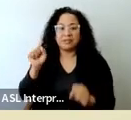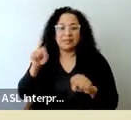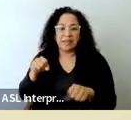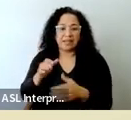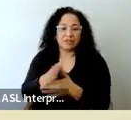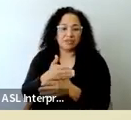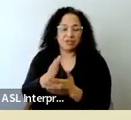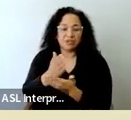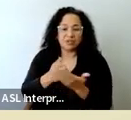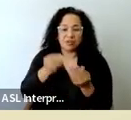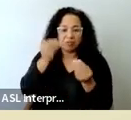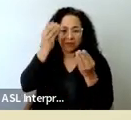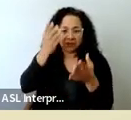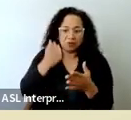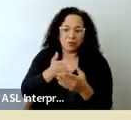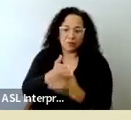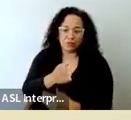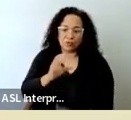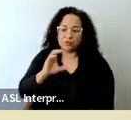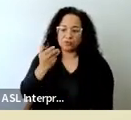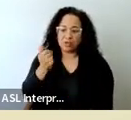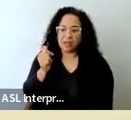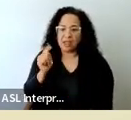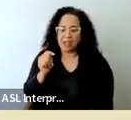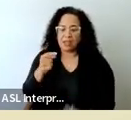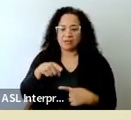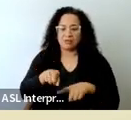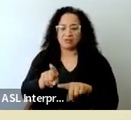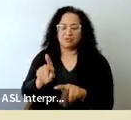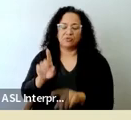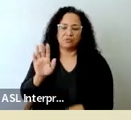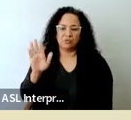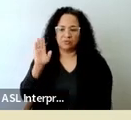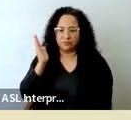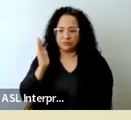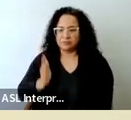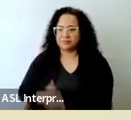some information through the chat during their webinar.